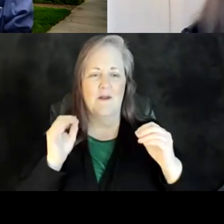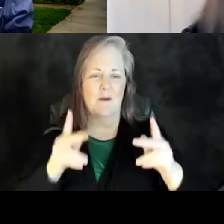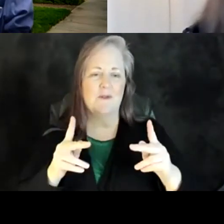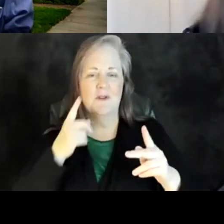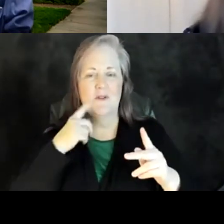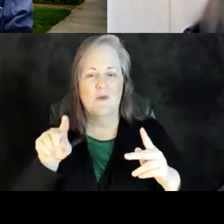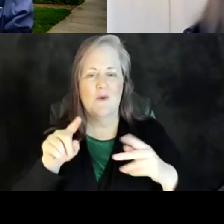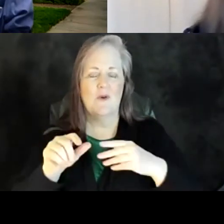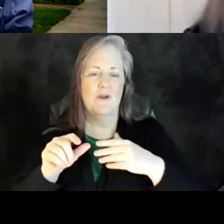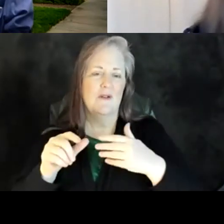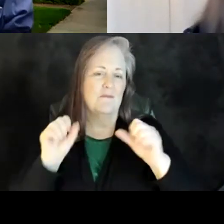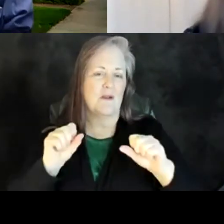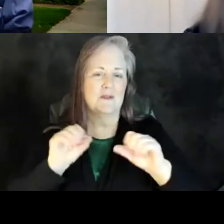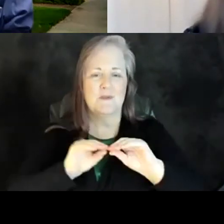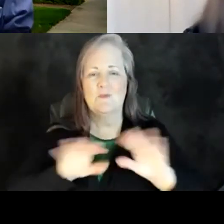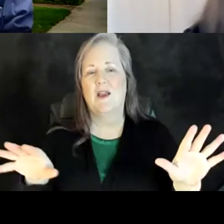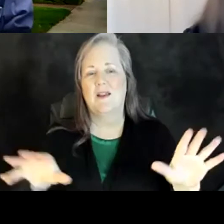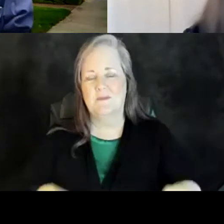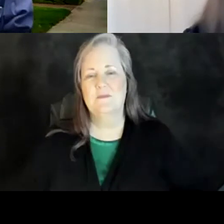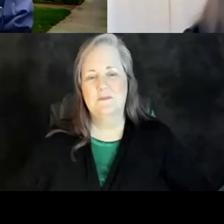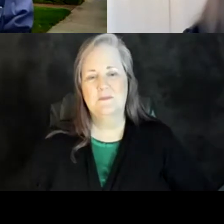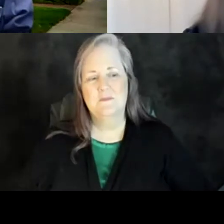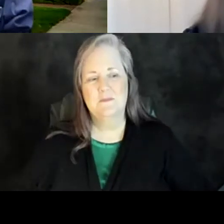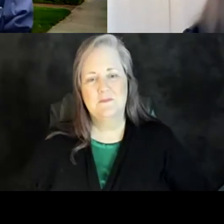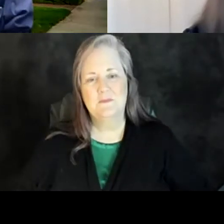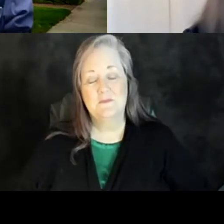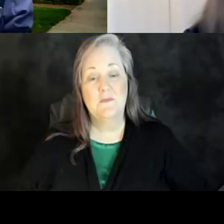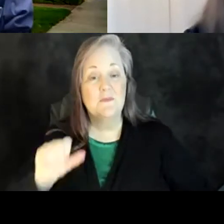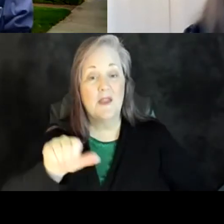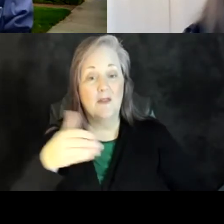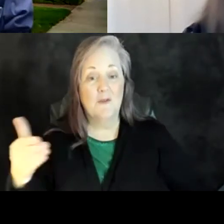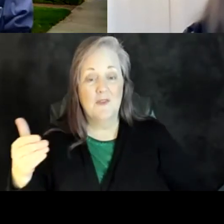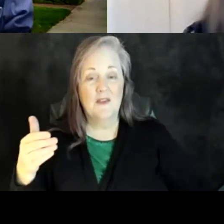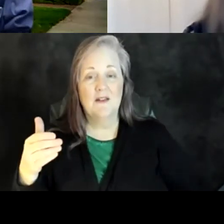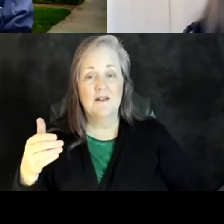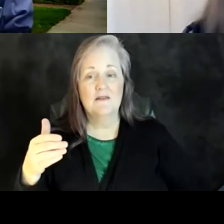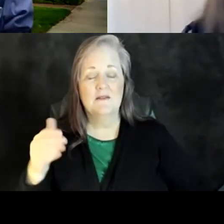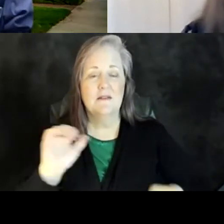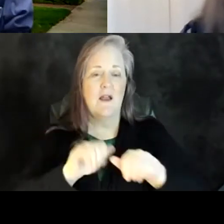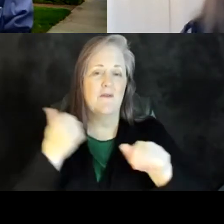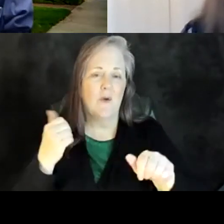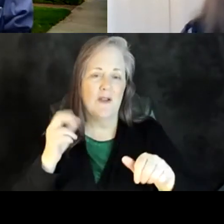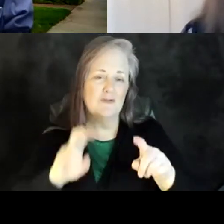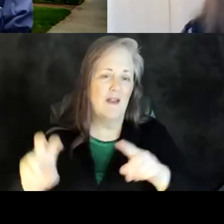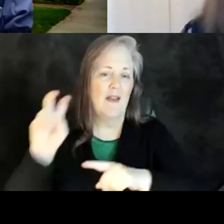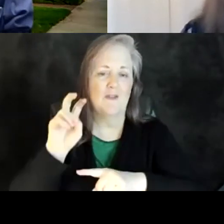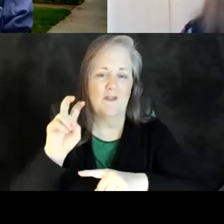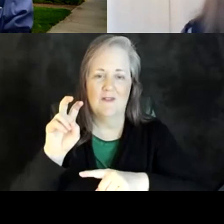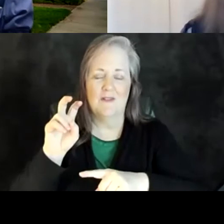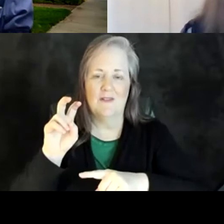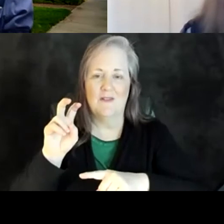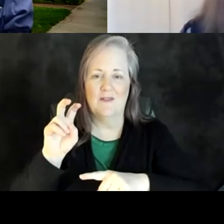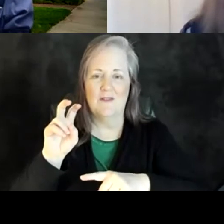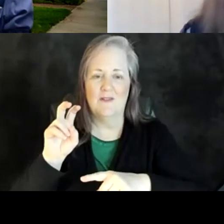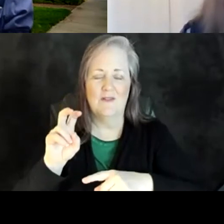for risk of spread. Other things also is avoiding travel, especially outside of